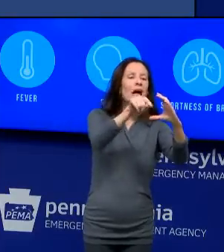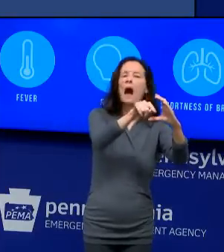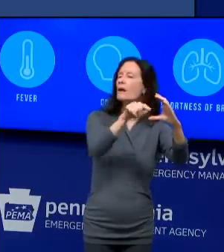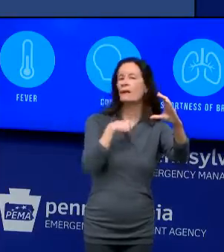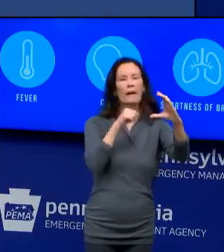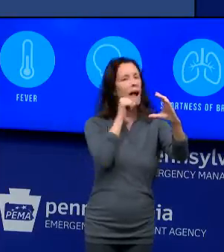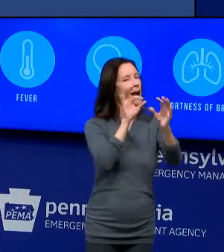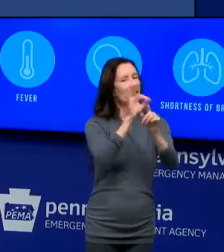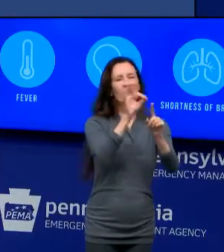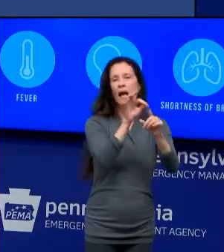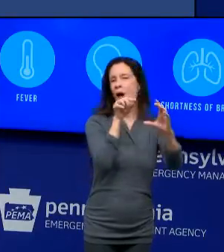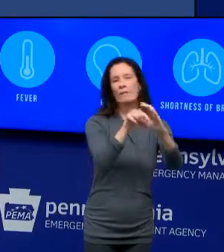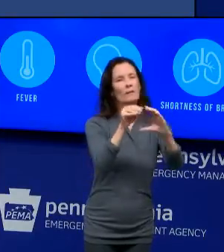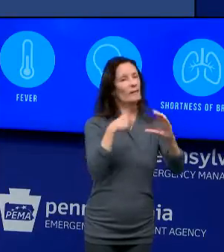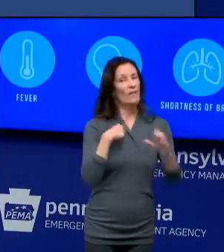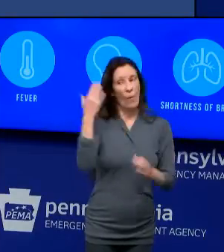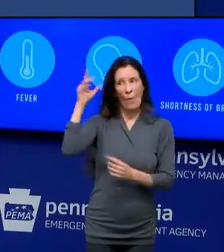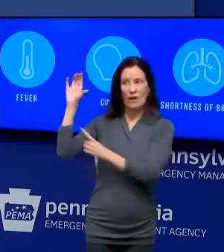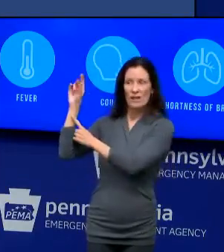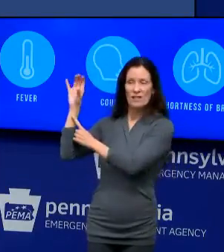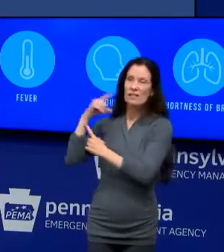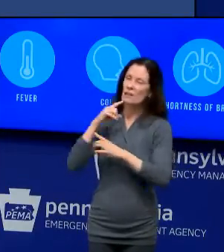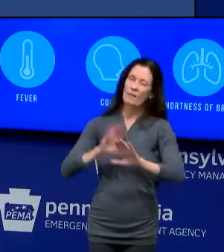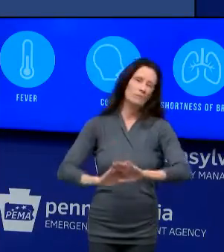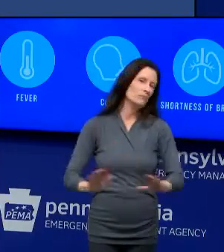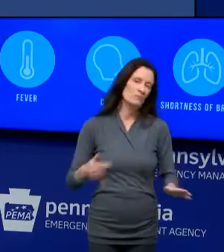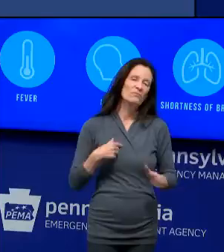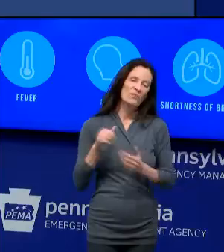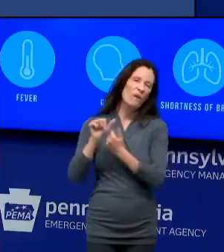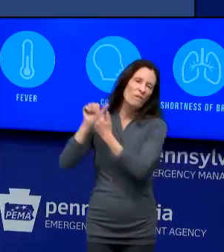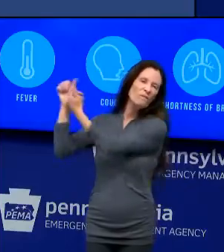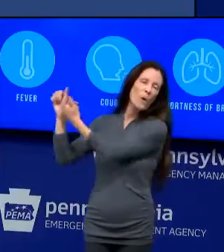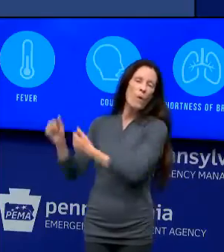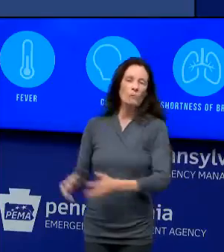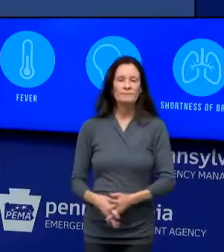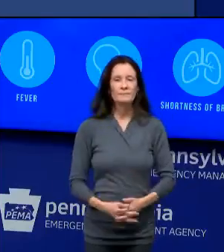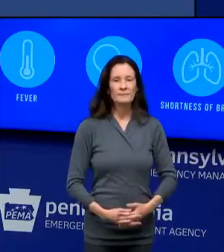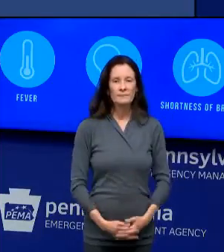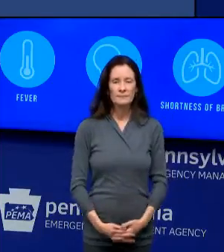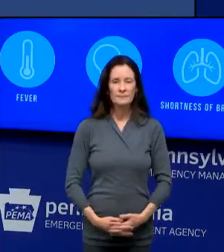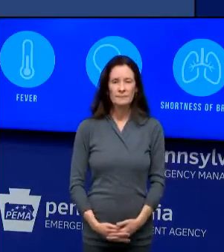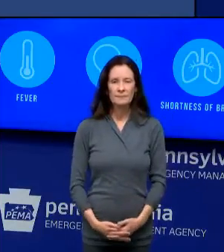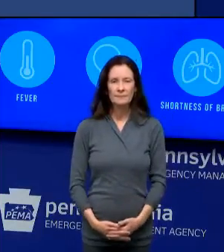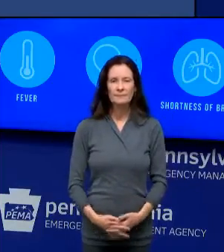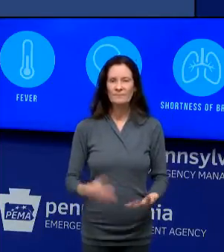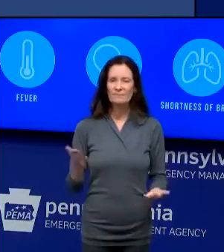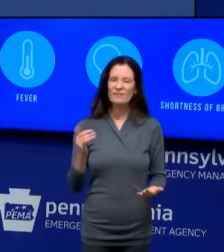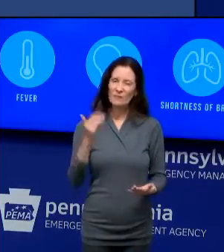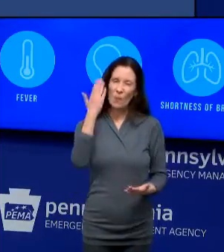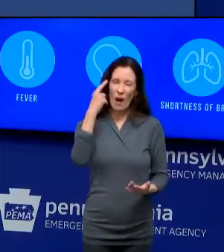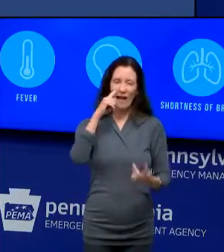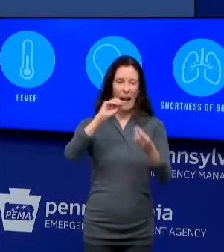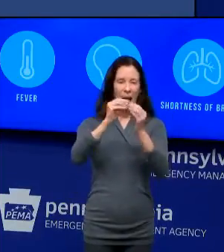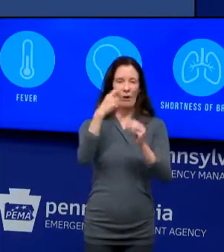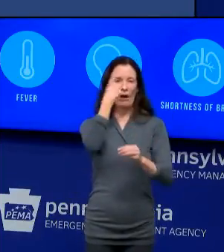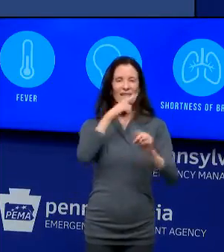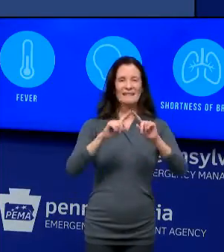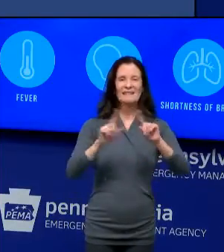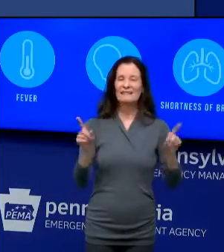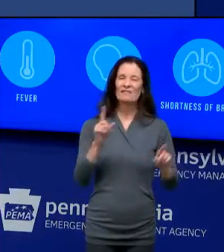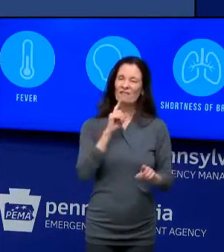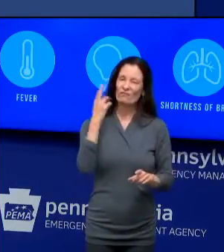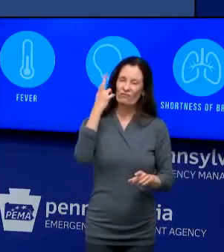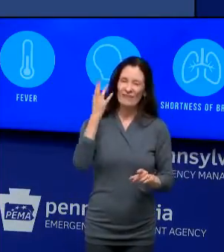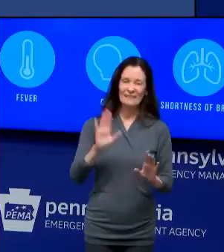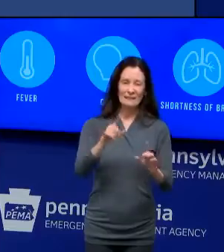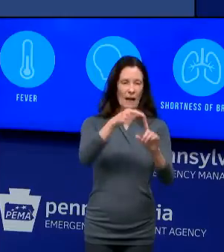its data. So that could explain some of the discrepancies that we've discussed. In addition, there's a difference in terms of the time of reporting,